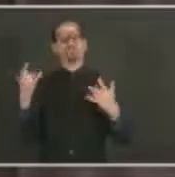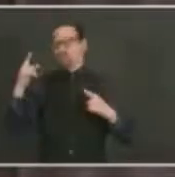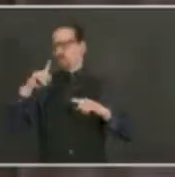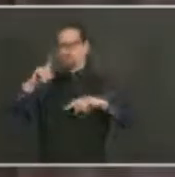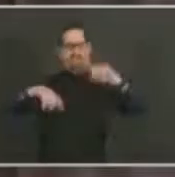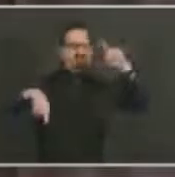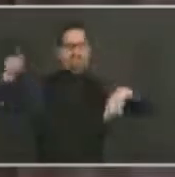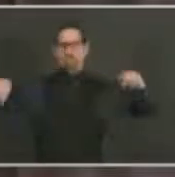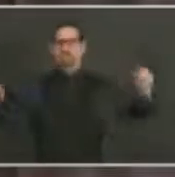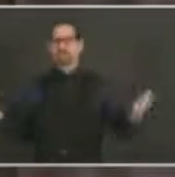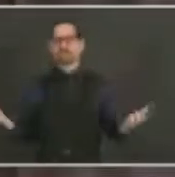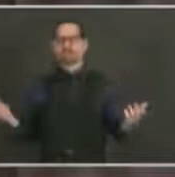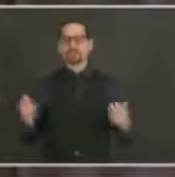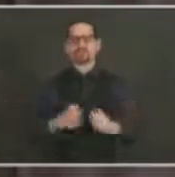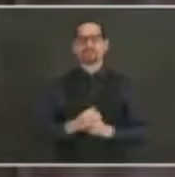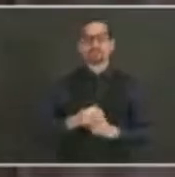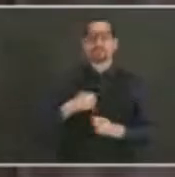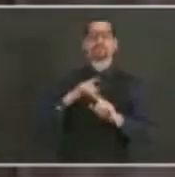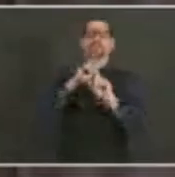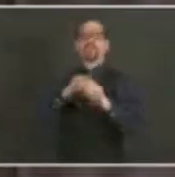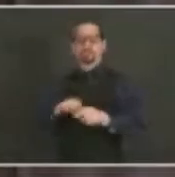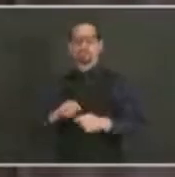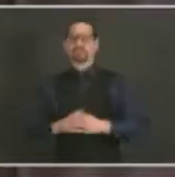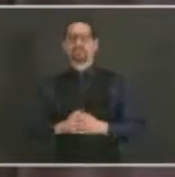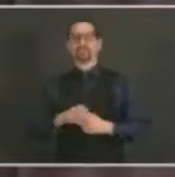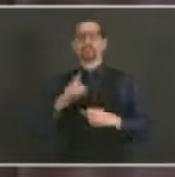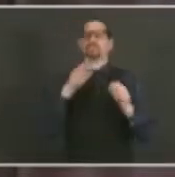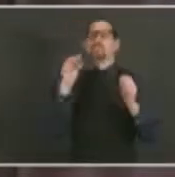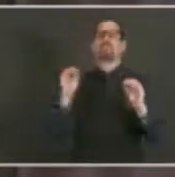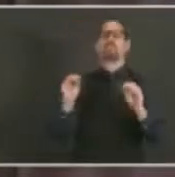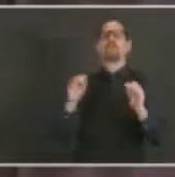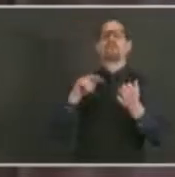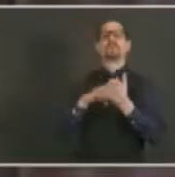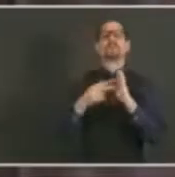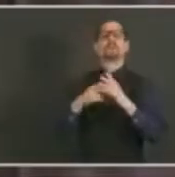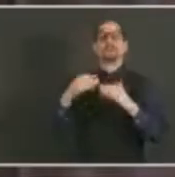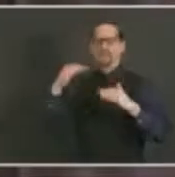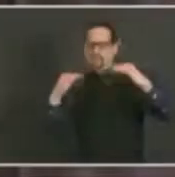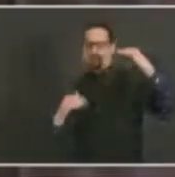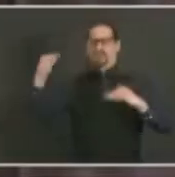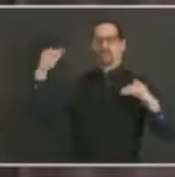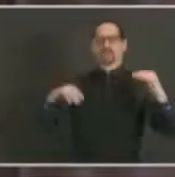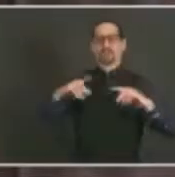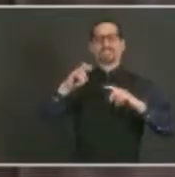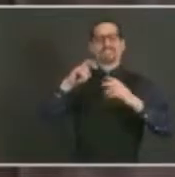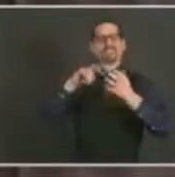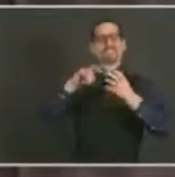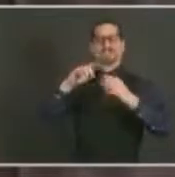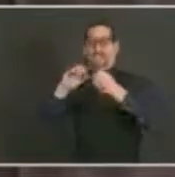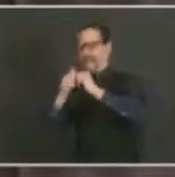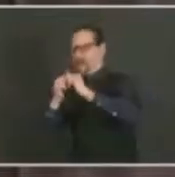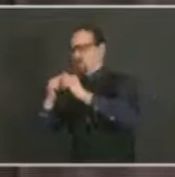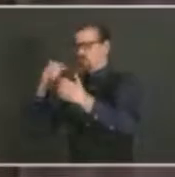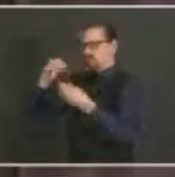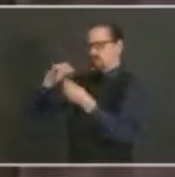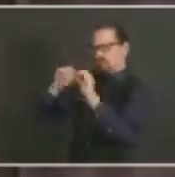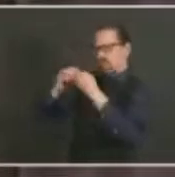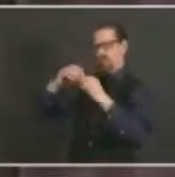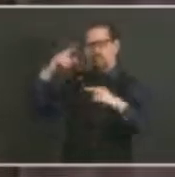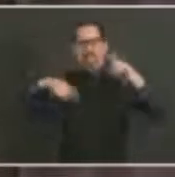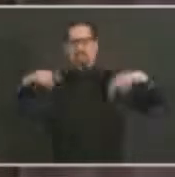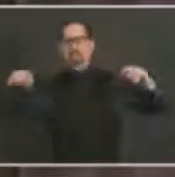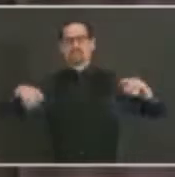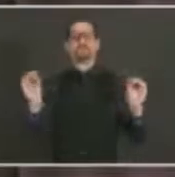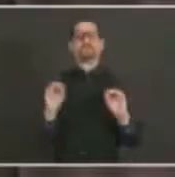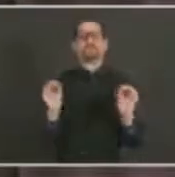at all a difference or the term that you're using. The oversight of it